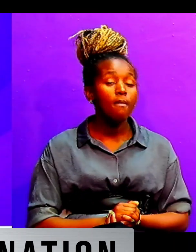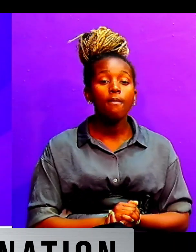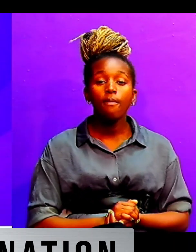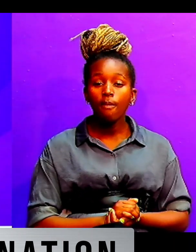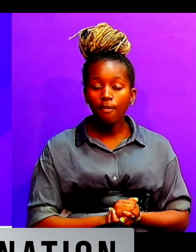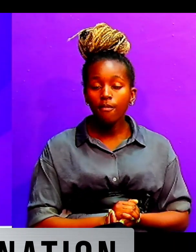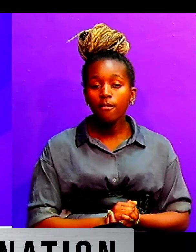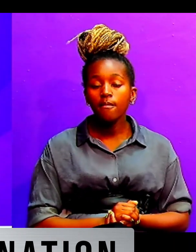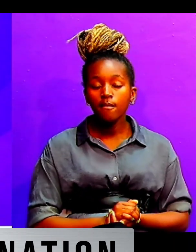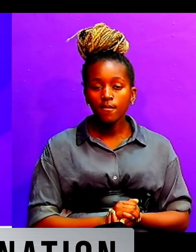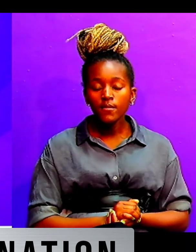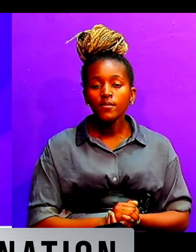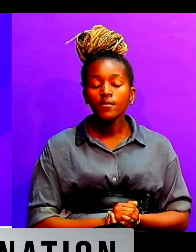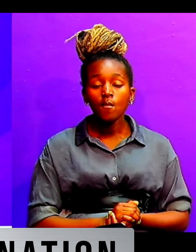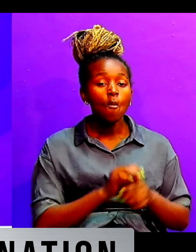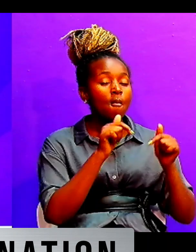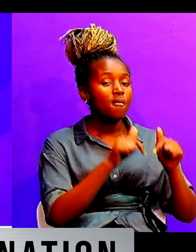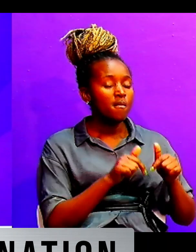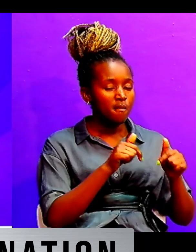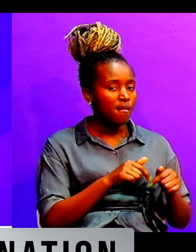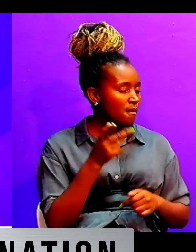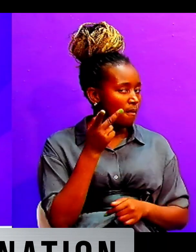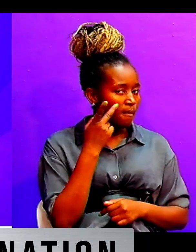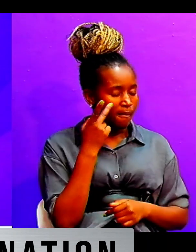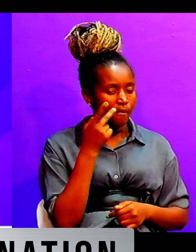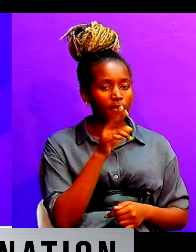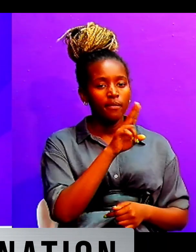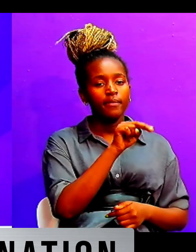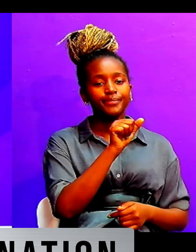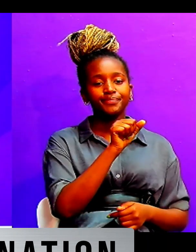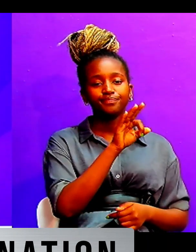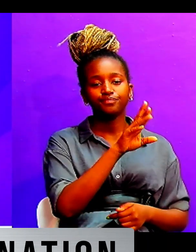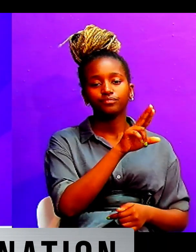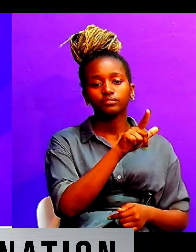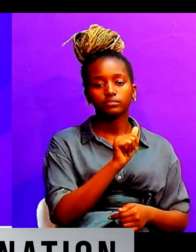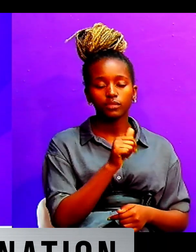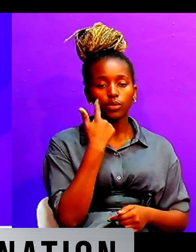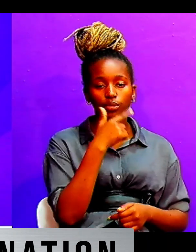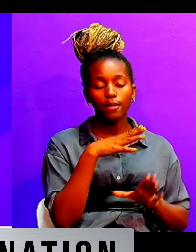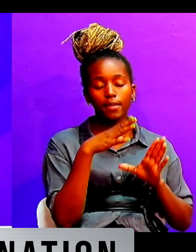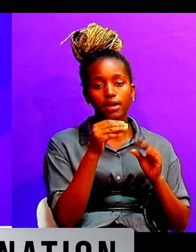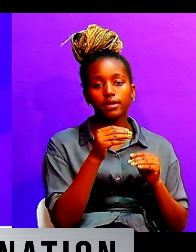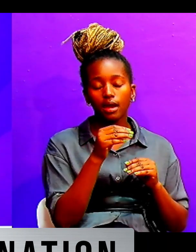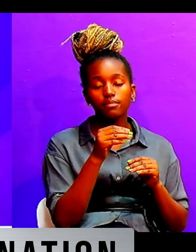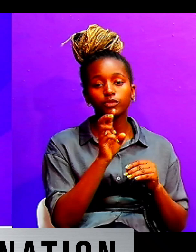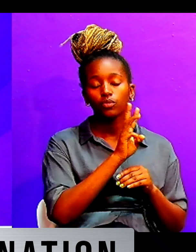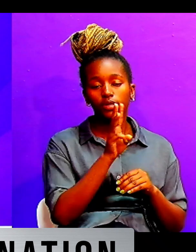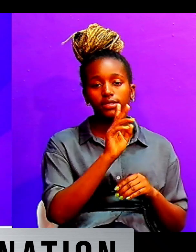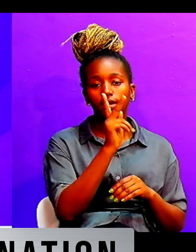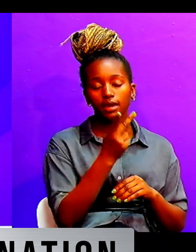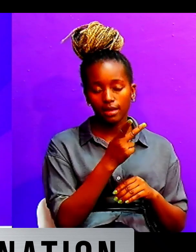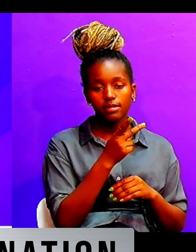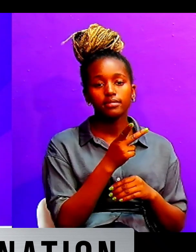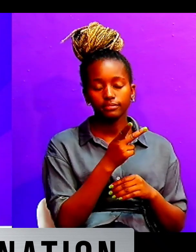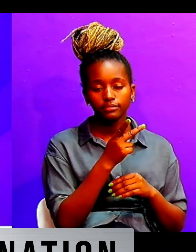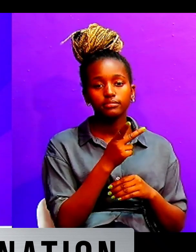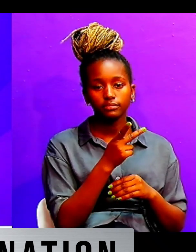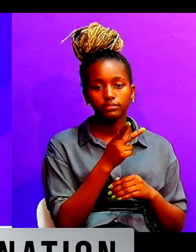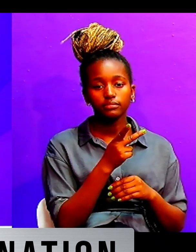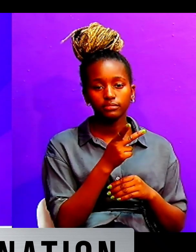today, Nafula has come out in Western Kenya as Maria Mtakatifu. Yeah, she has come out.